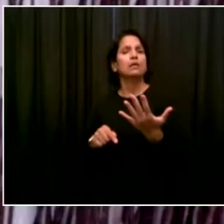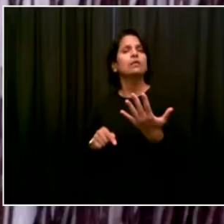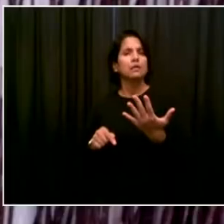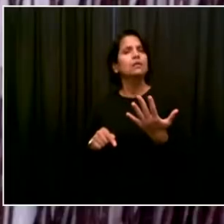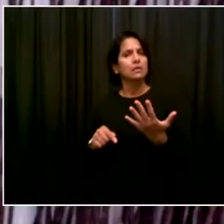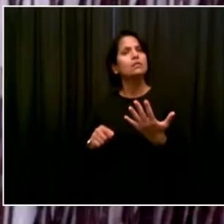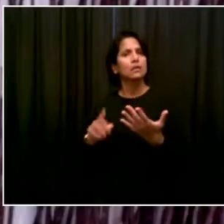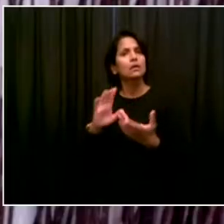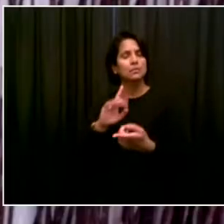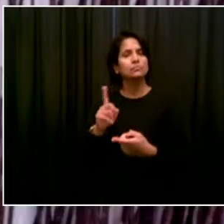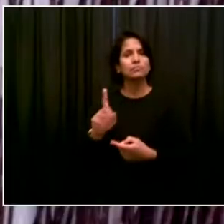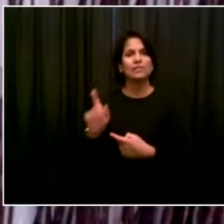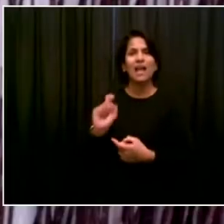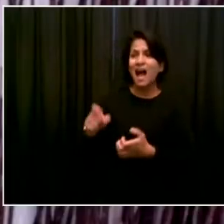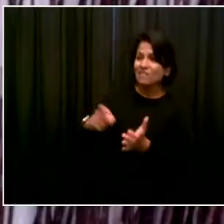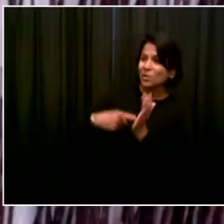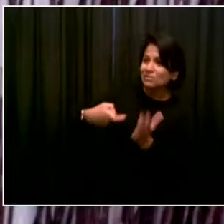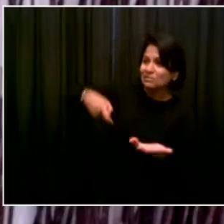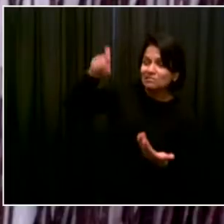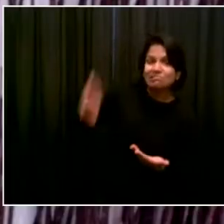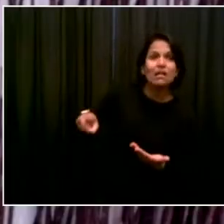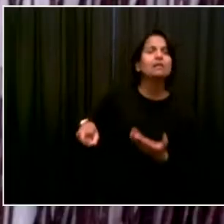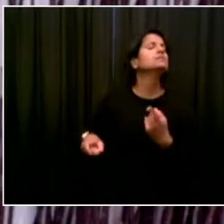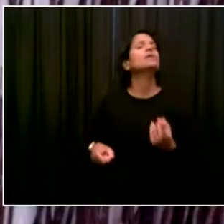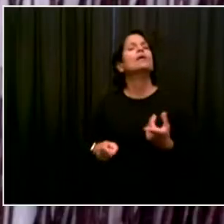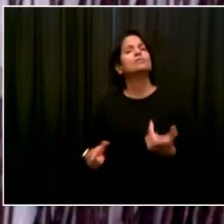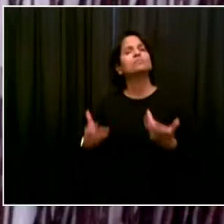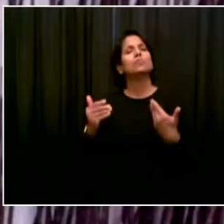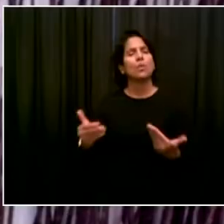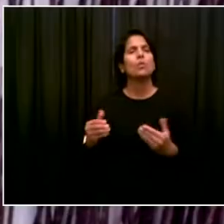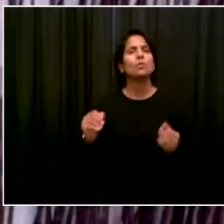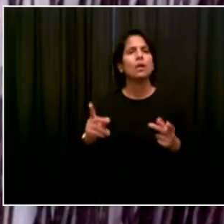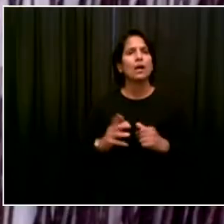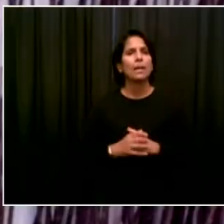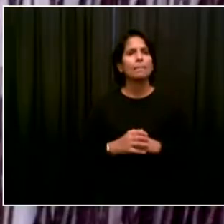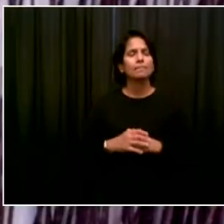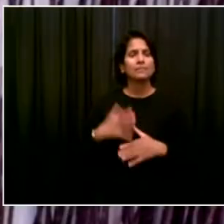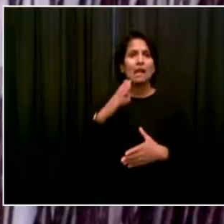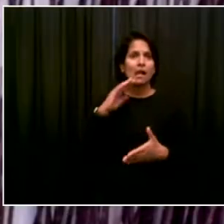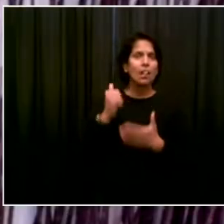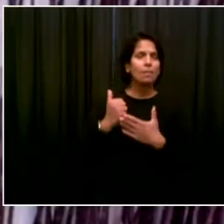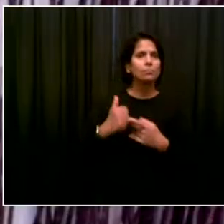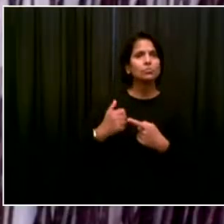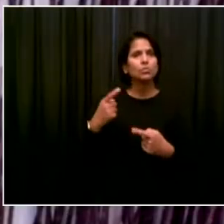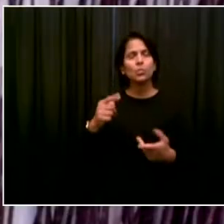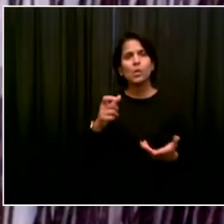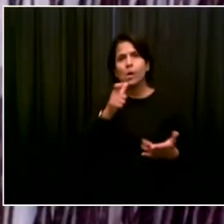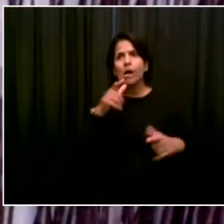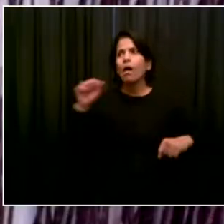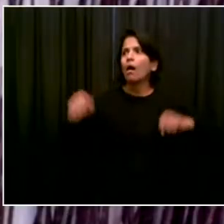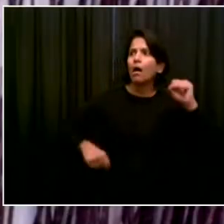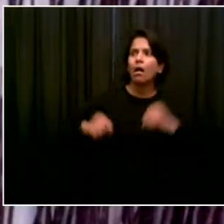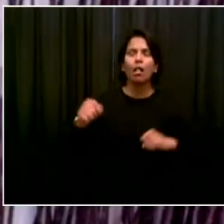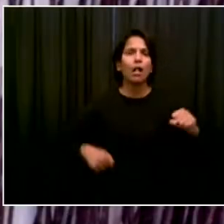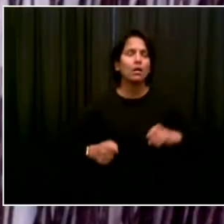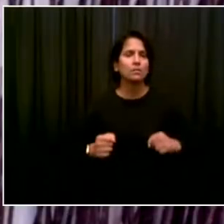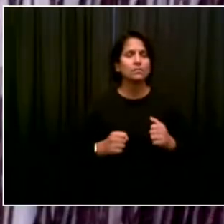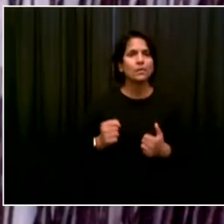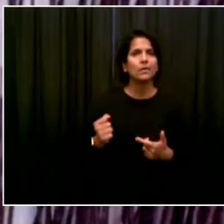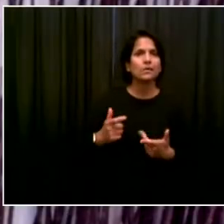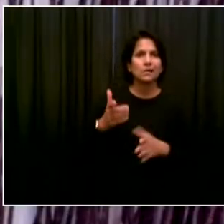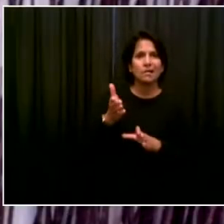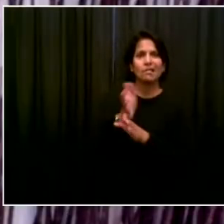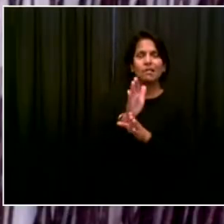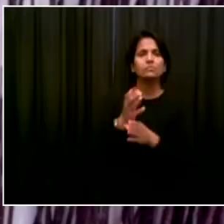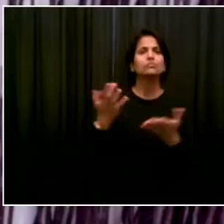vaccinated. Also, a pretty good pace of vaccination even in the days after the deadline. That's how we've gotten such high percentages in